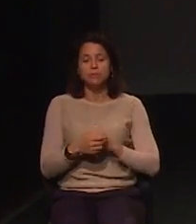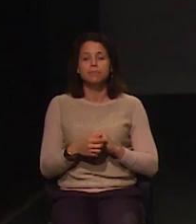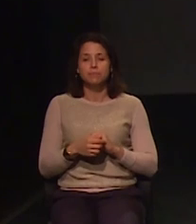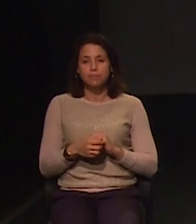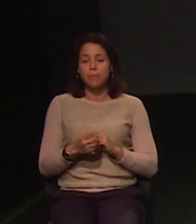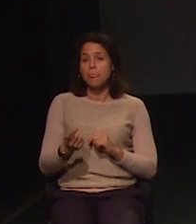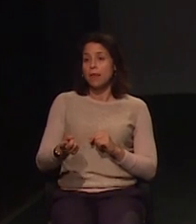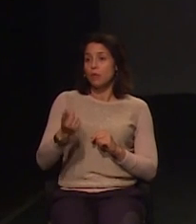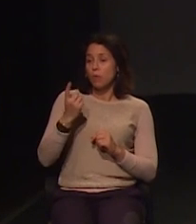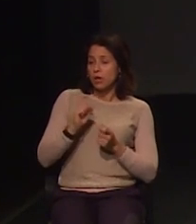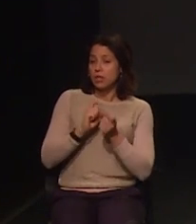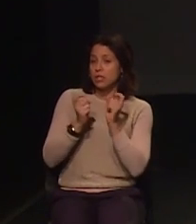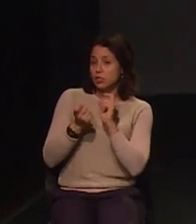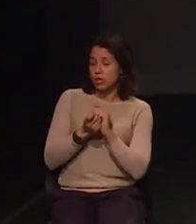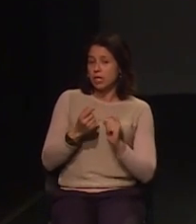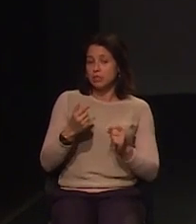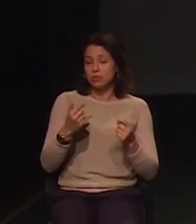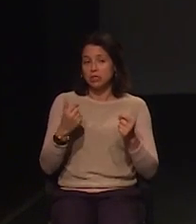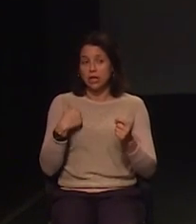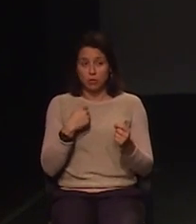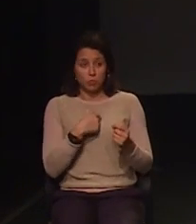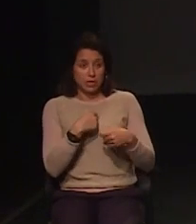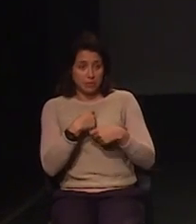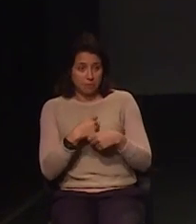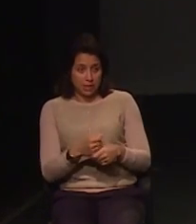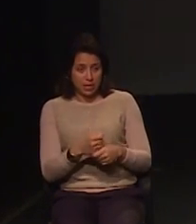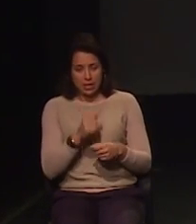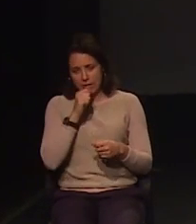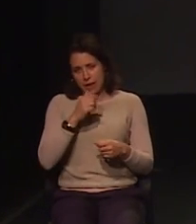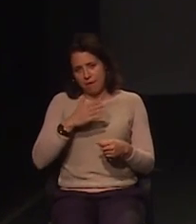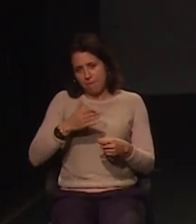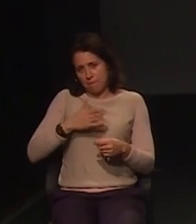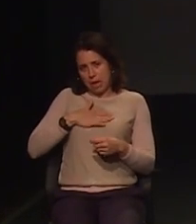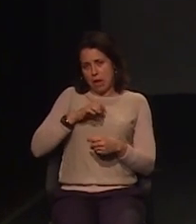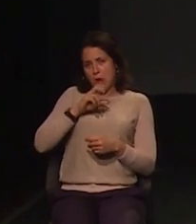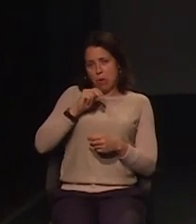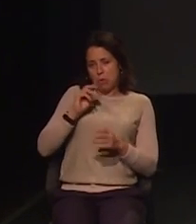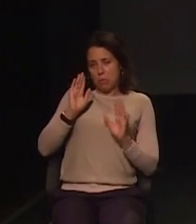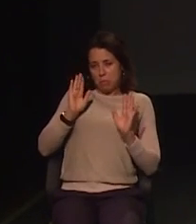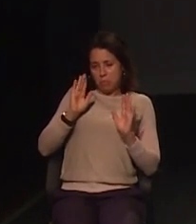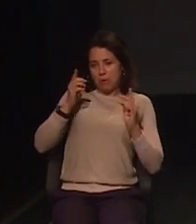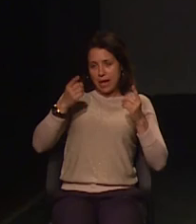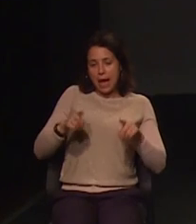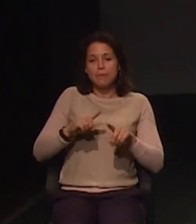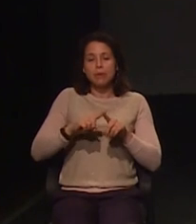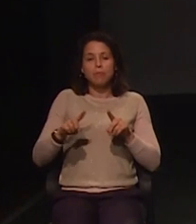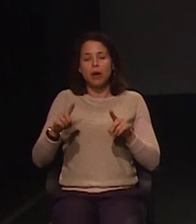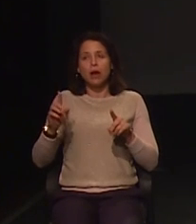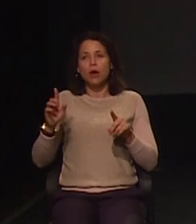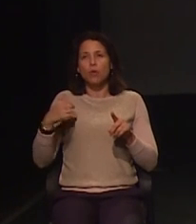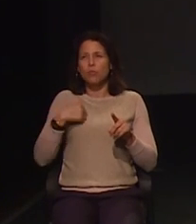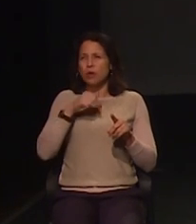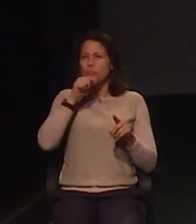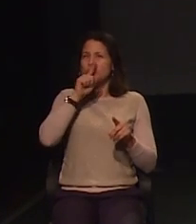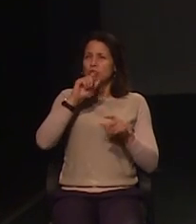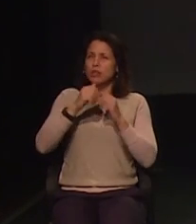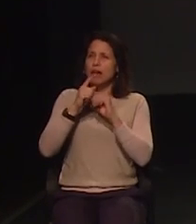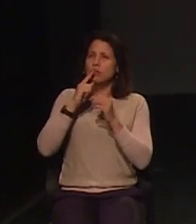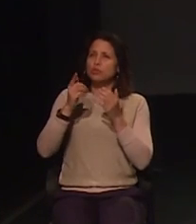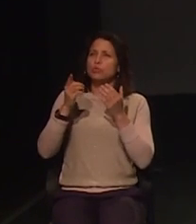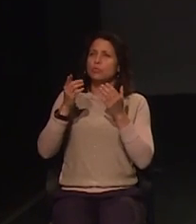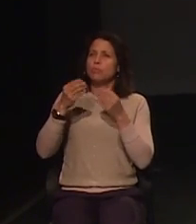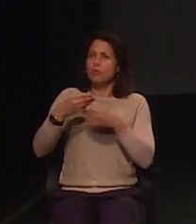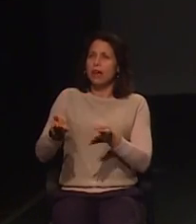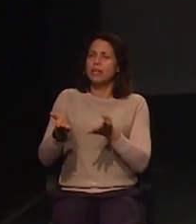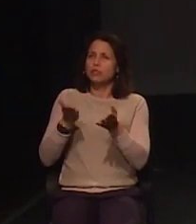on my part or my board, or it was just sheer desperation because we really didn't know how to service these people as well as we could, was we